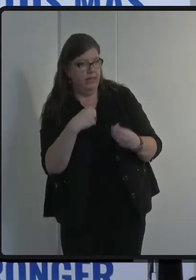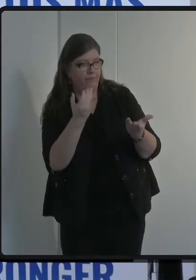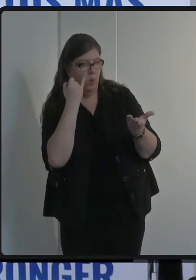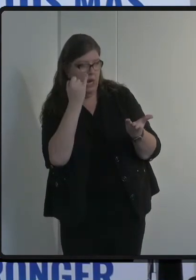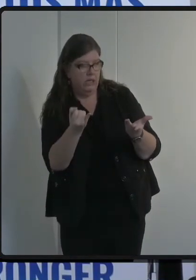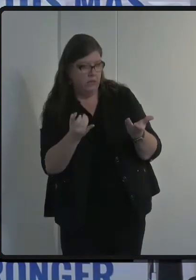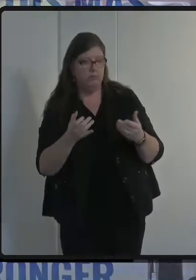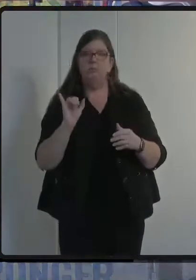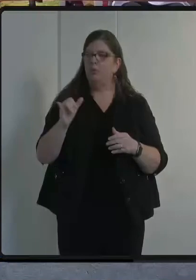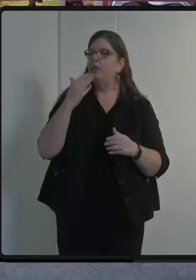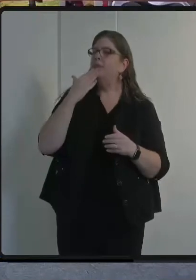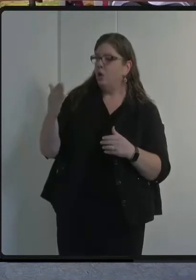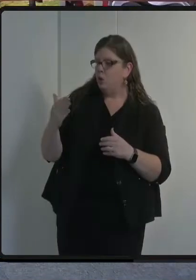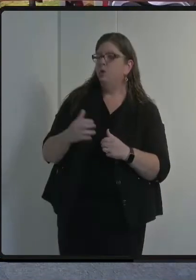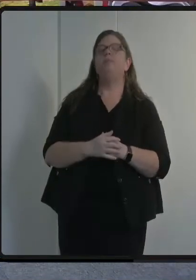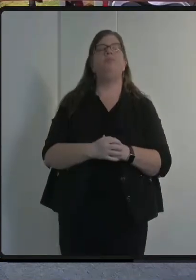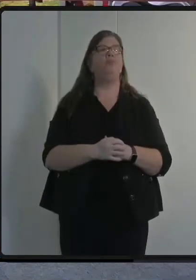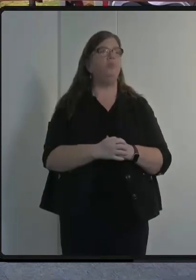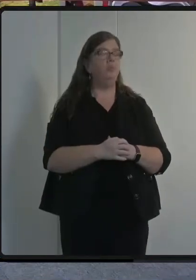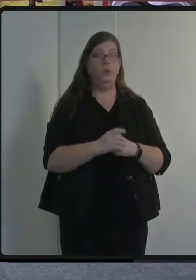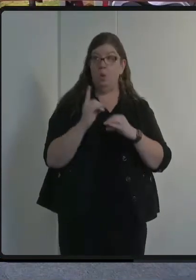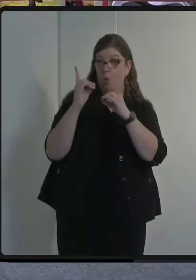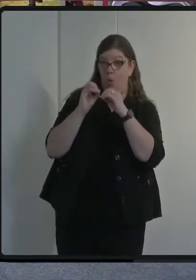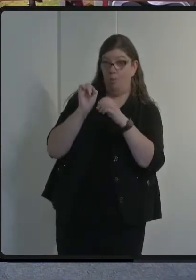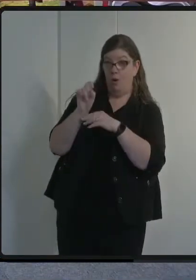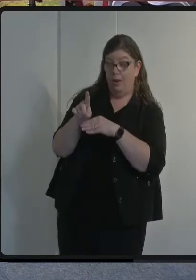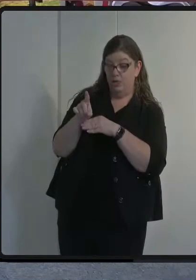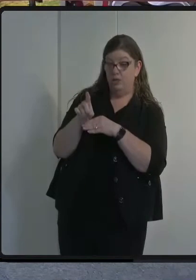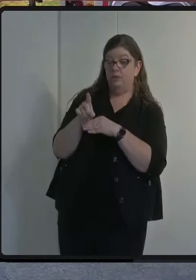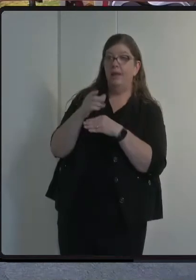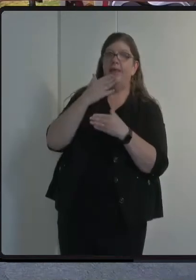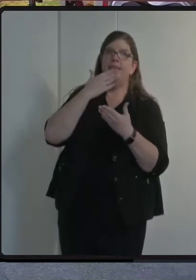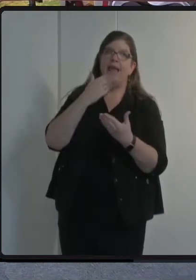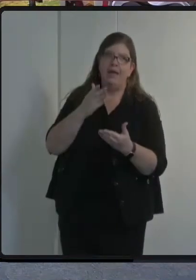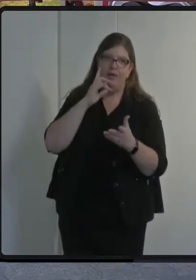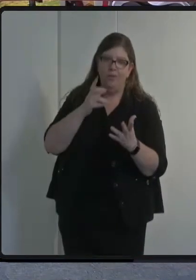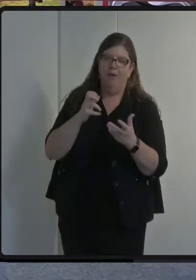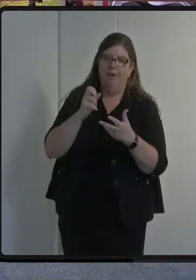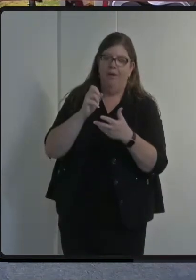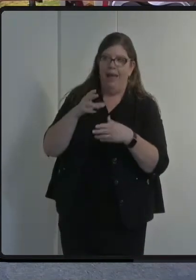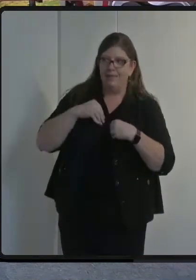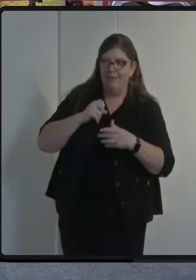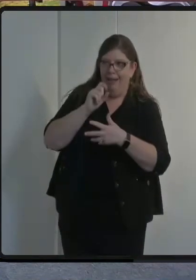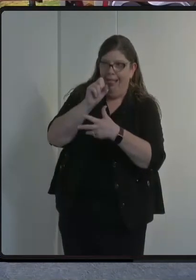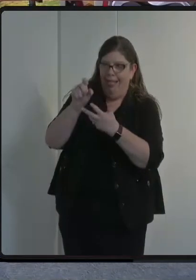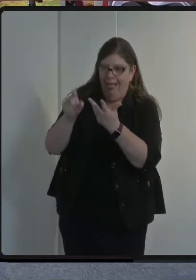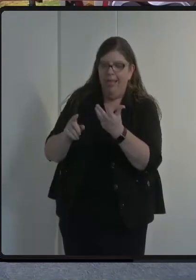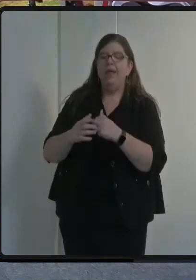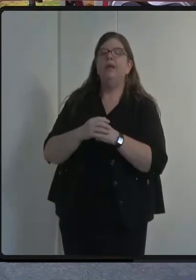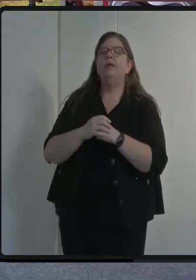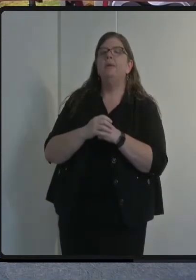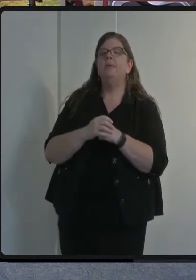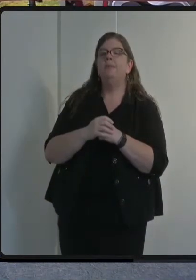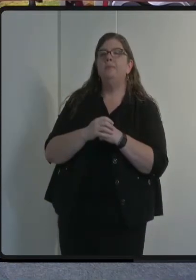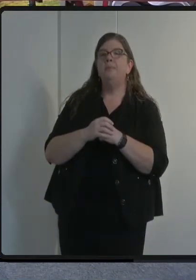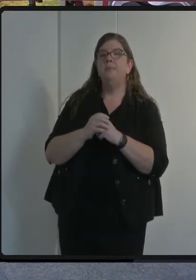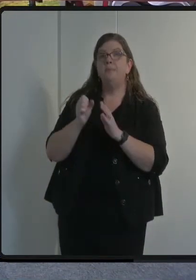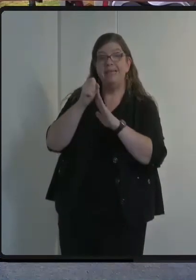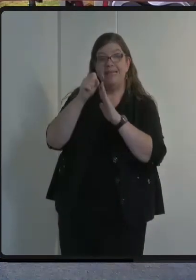Okay, great, thanks. And then just one last question. Thank you for taking all these from me. Looking at the state skilled